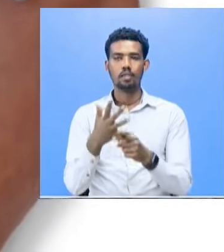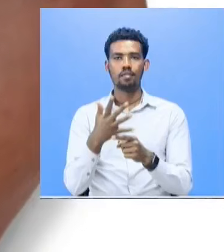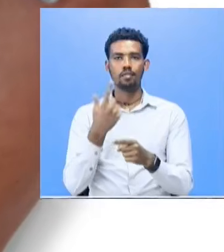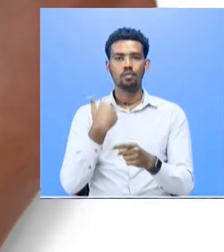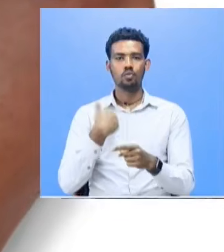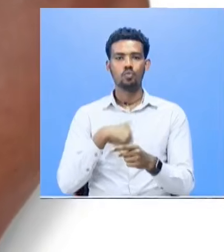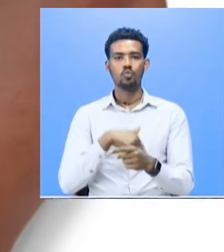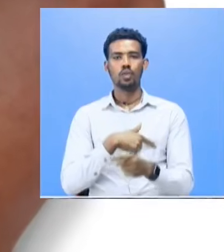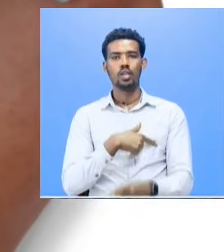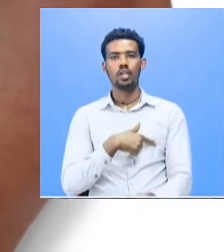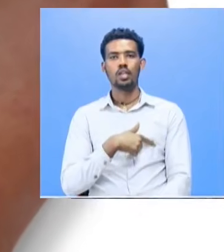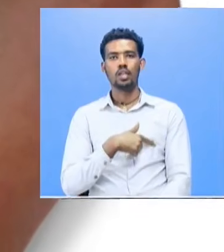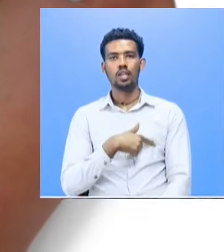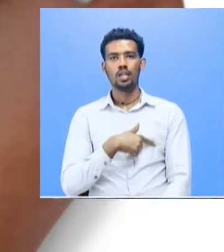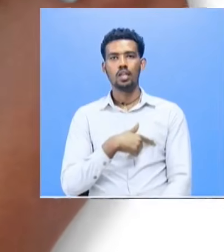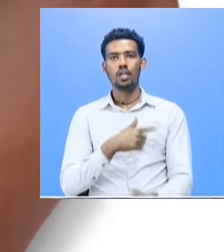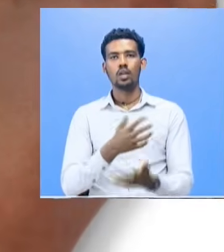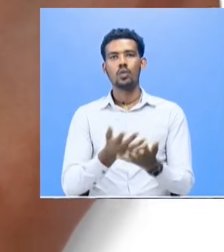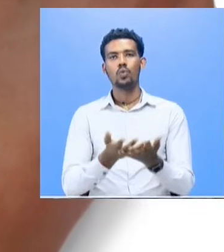were